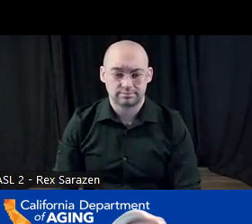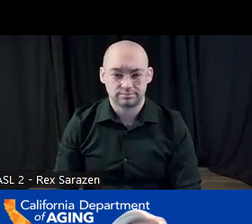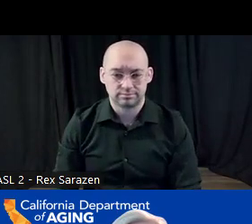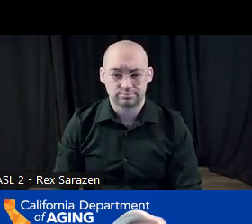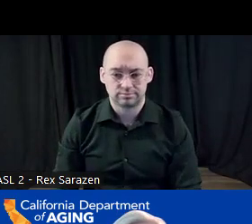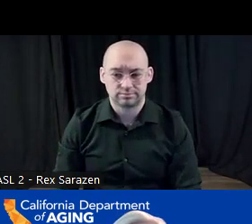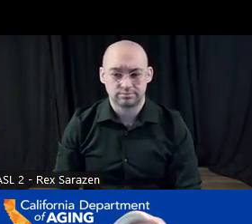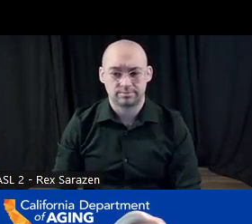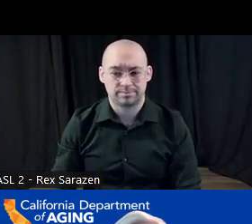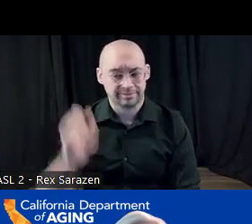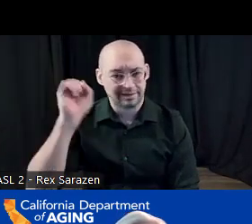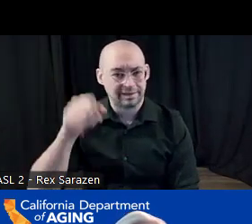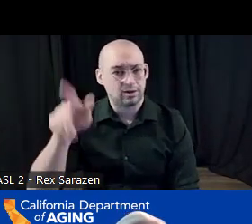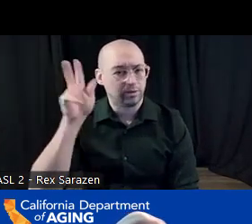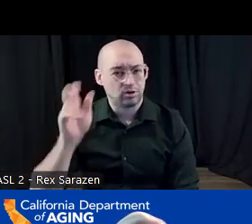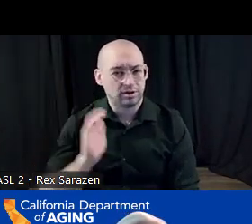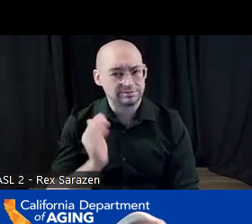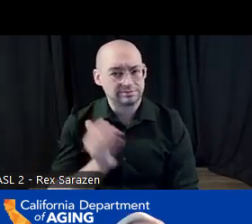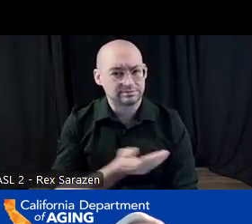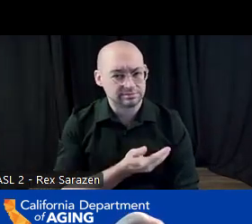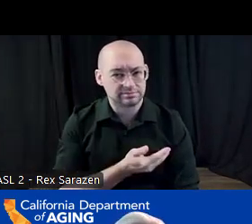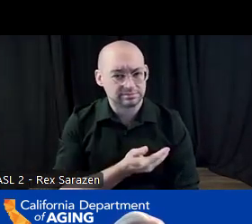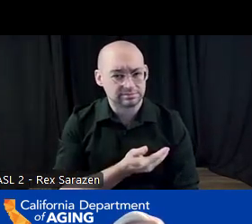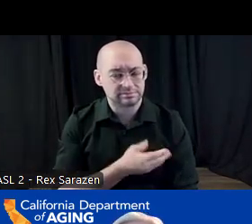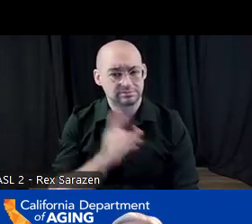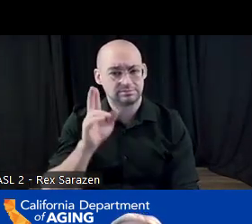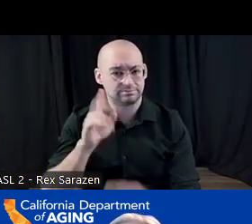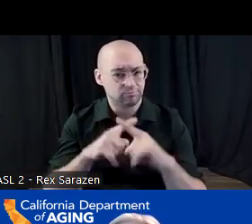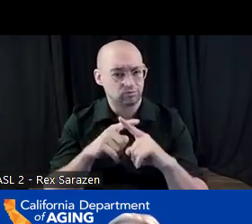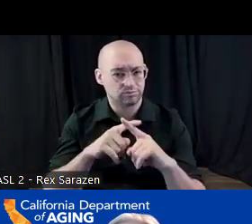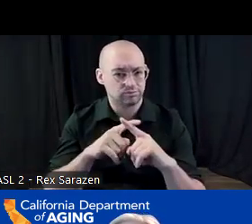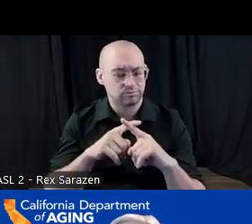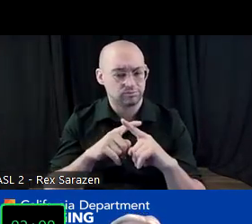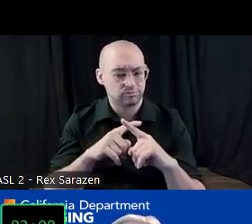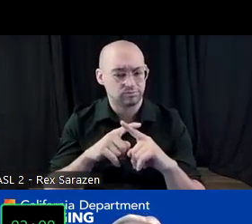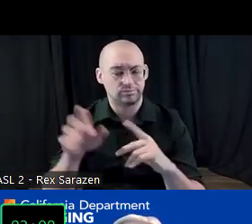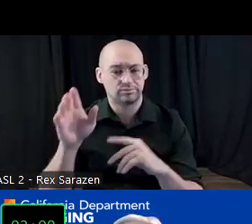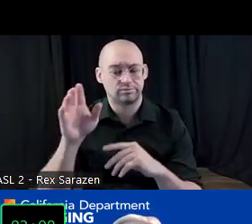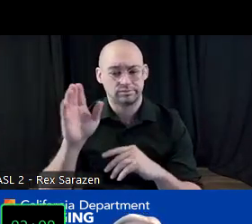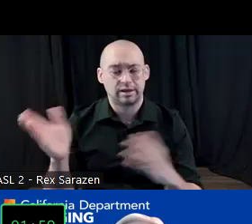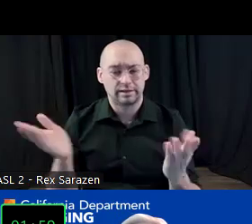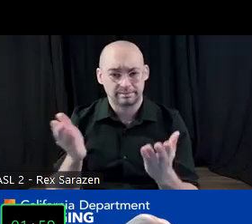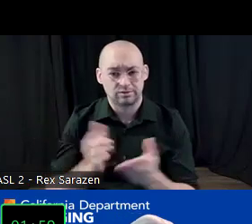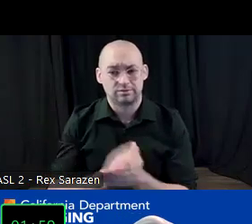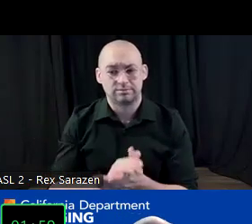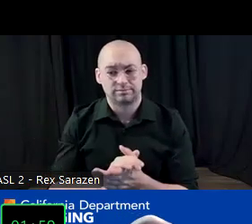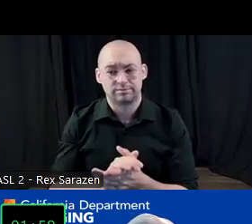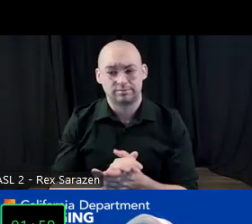Can you hear us? Can you unmute your line? Hi. Great. Hi there. Great. Great. Go ahead, This is please.